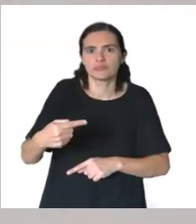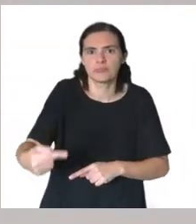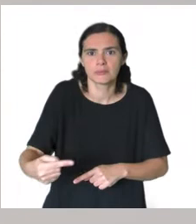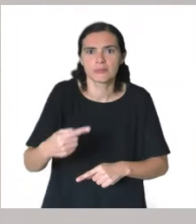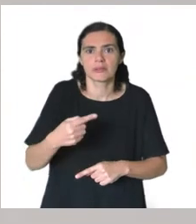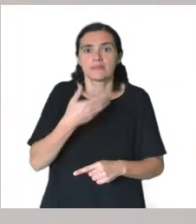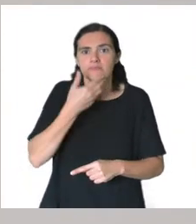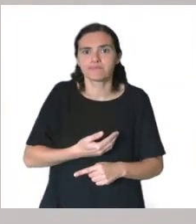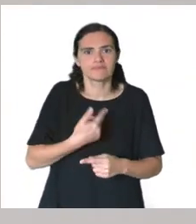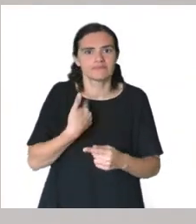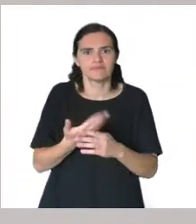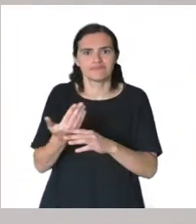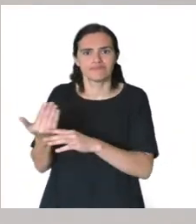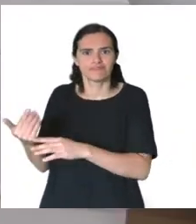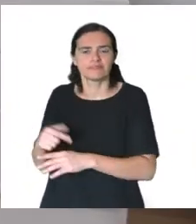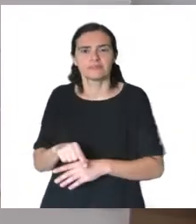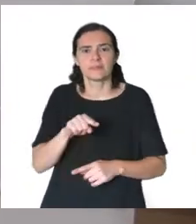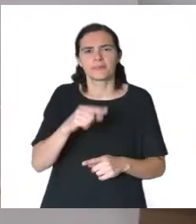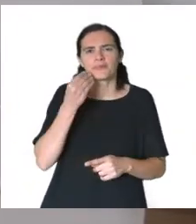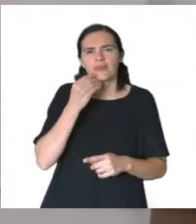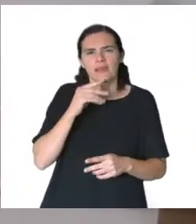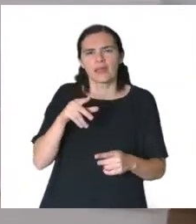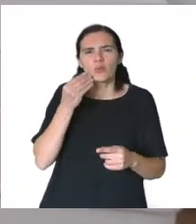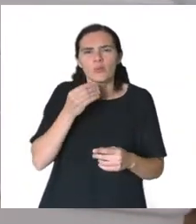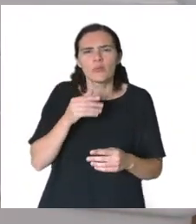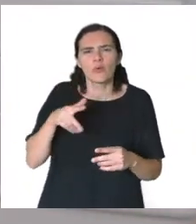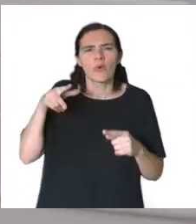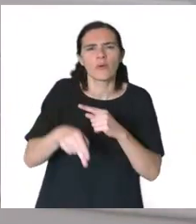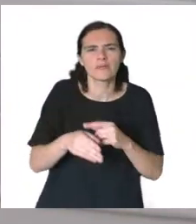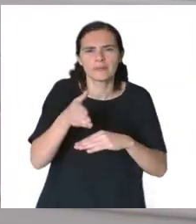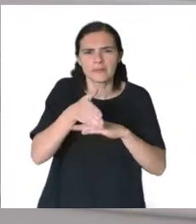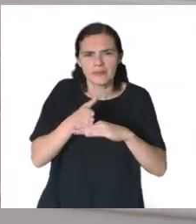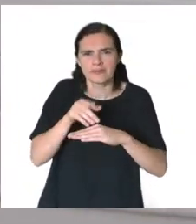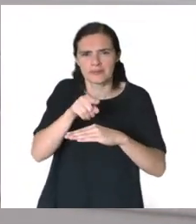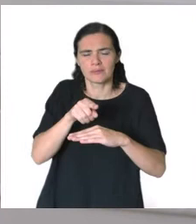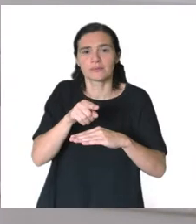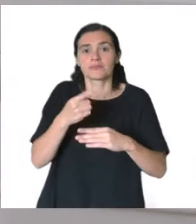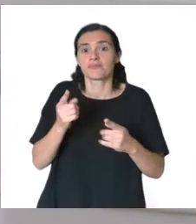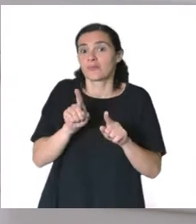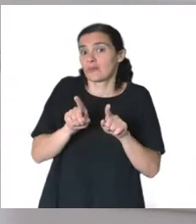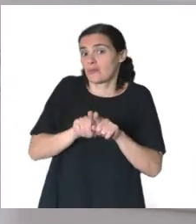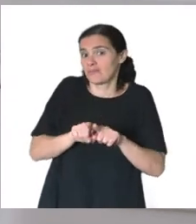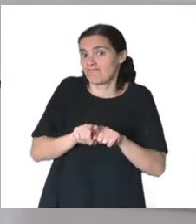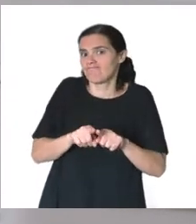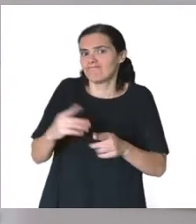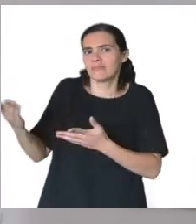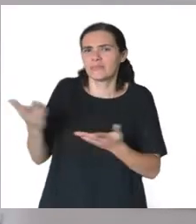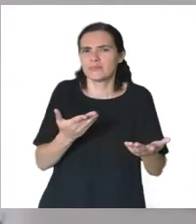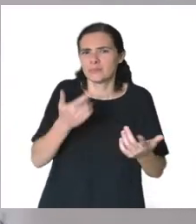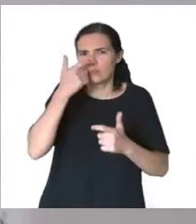everyday experience here has been removed. There are many ways to look at this room. Again, it's an invitation